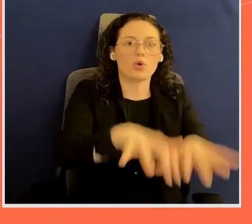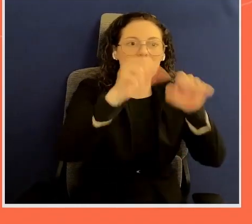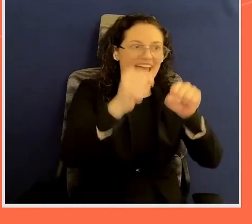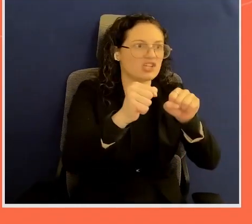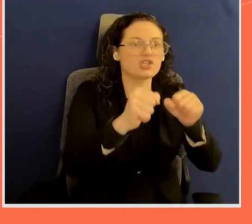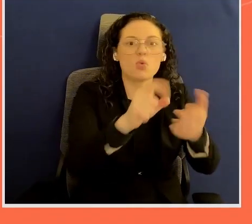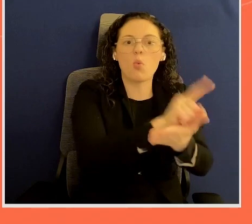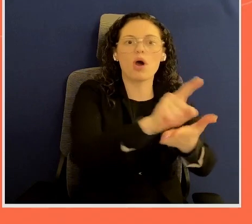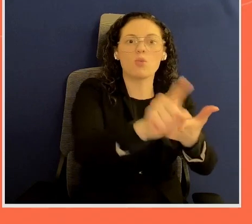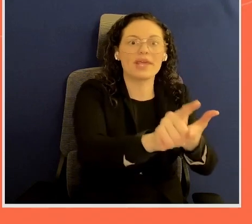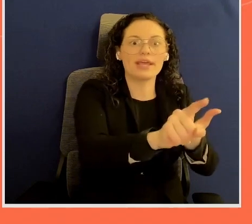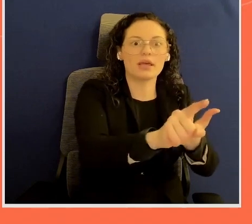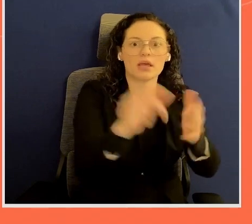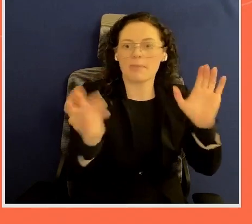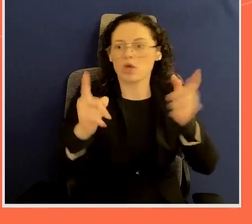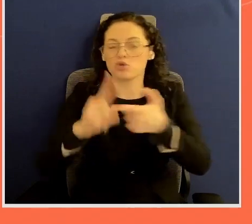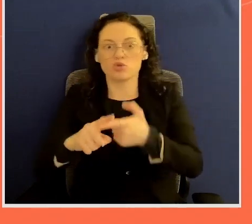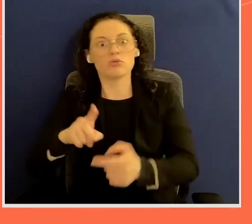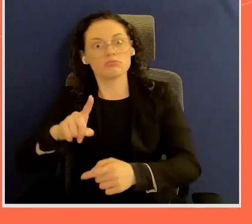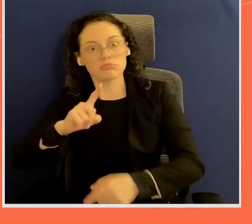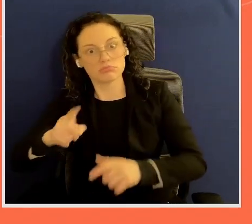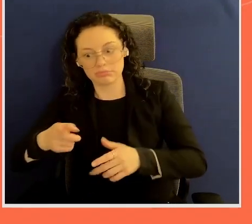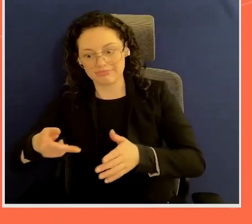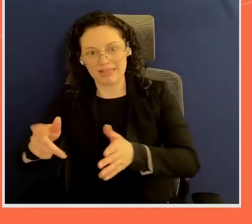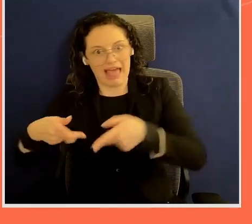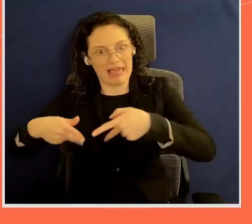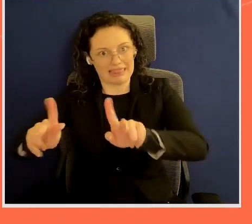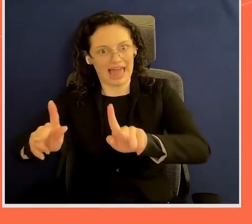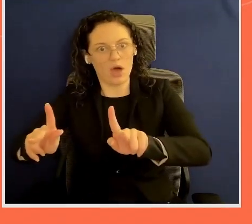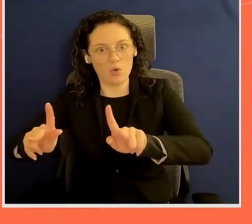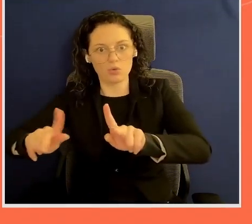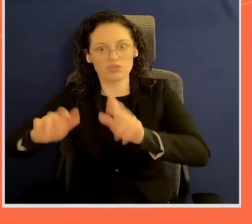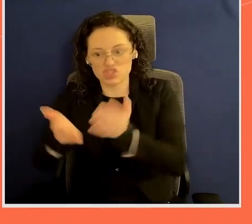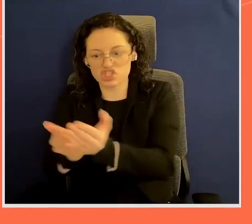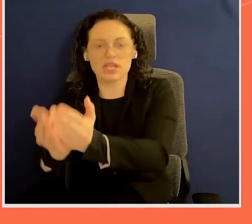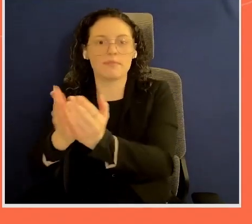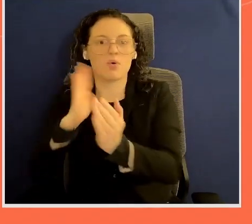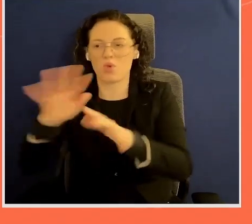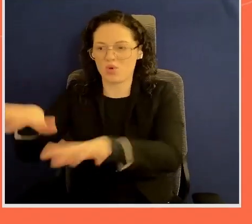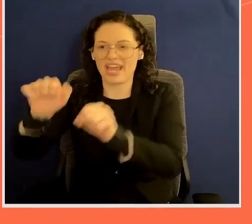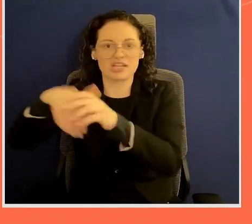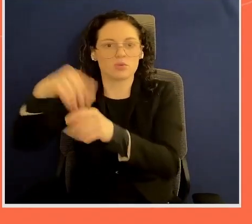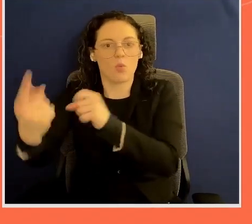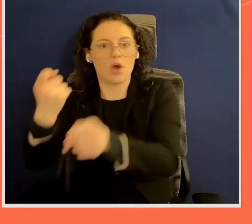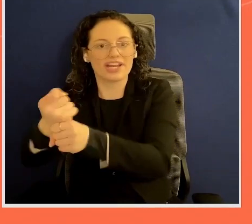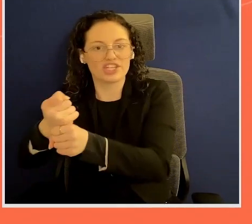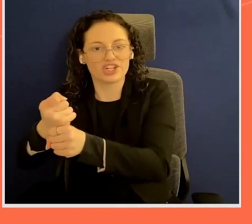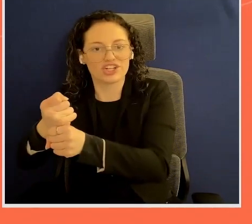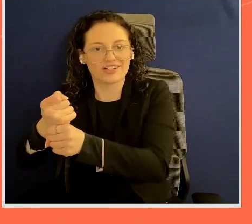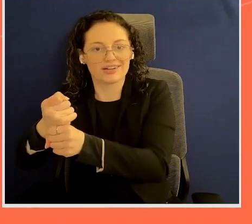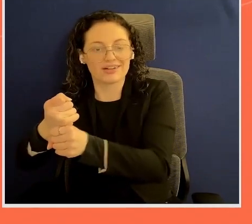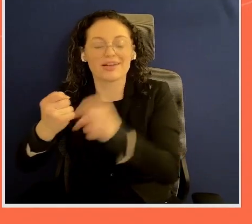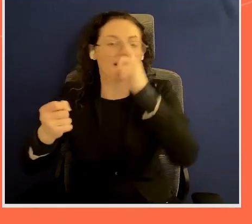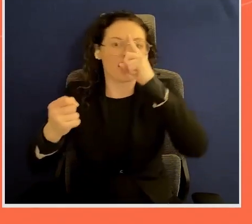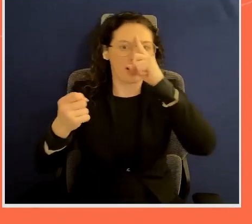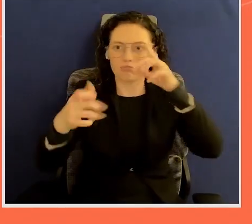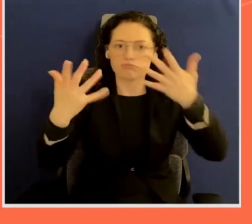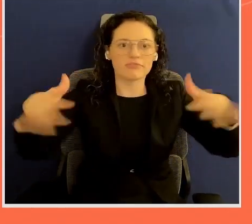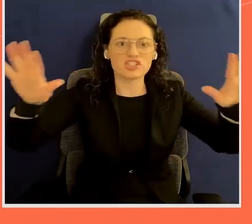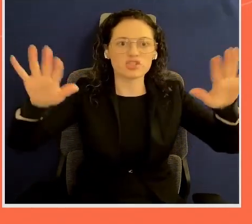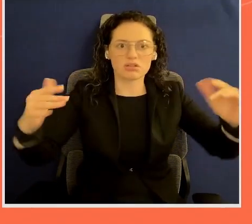the power of the wind or the sun. So this week, my friends, our